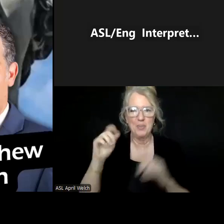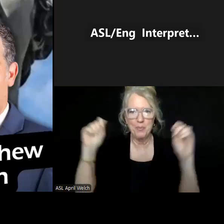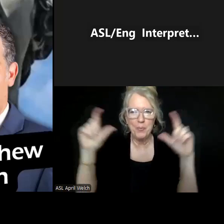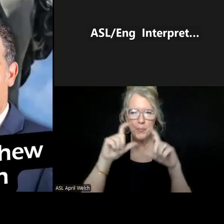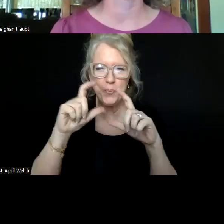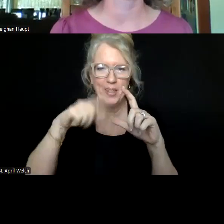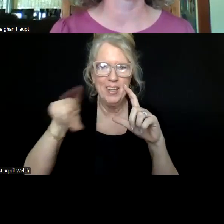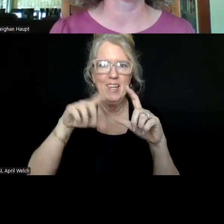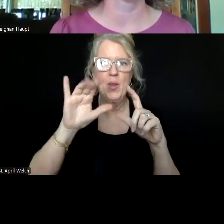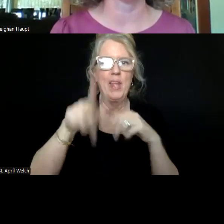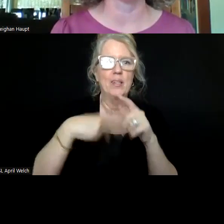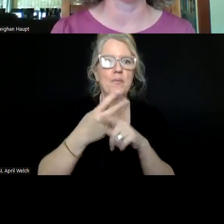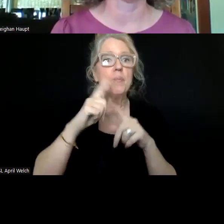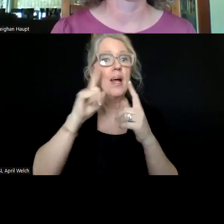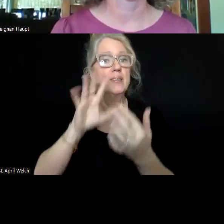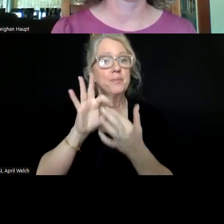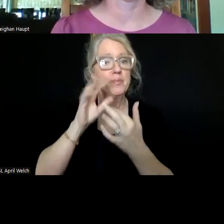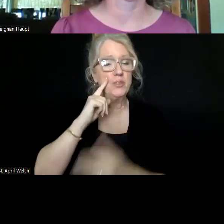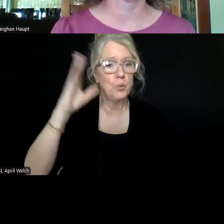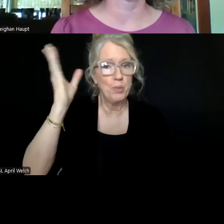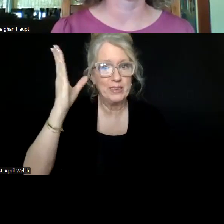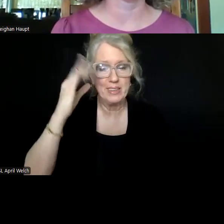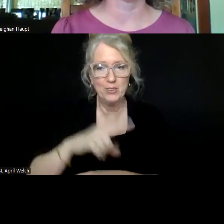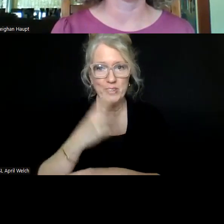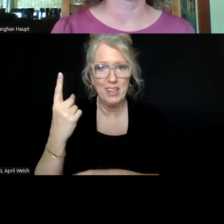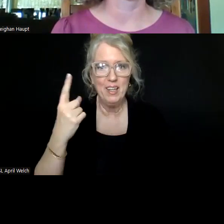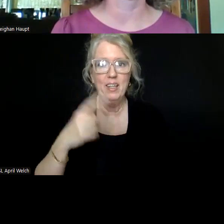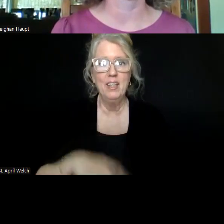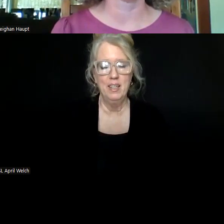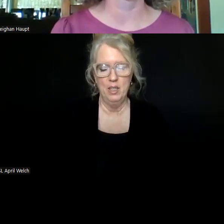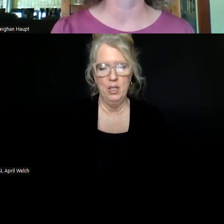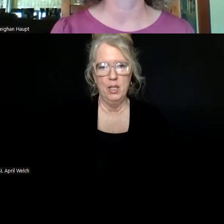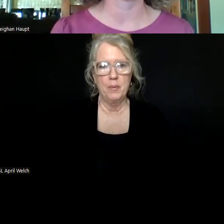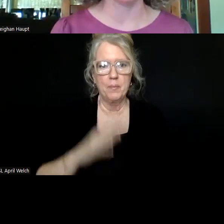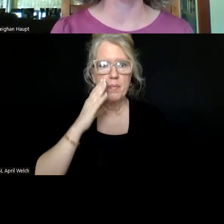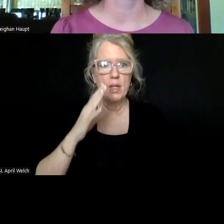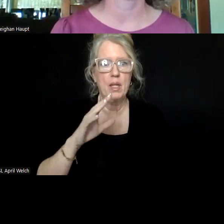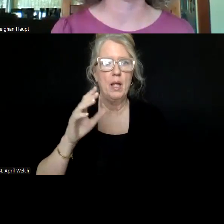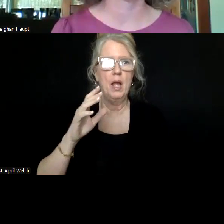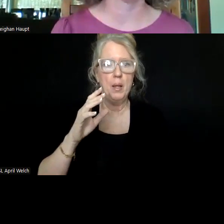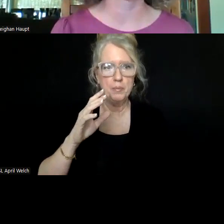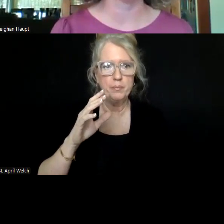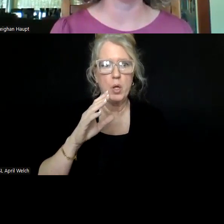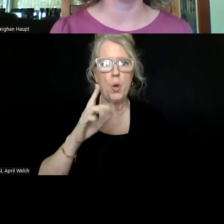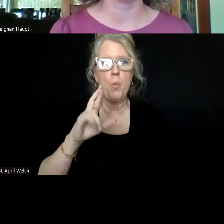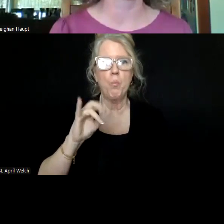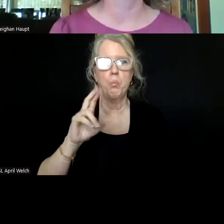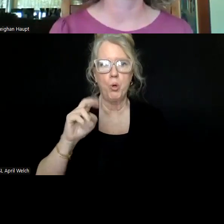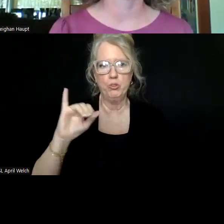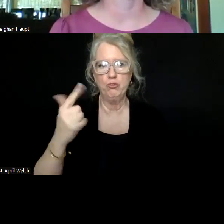very excited that our feature presentation will be on the Byrne JAG and Byrne